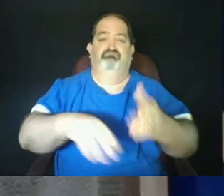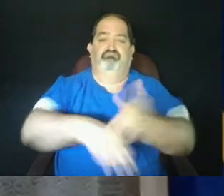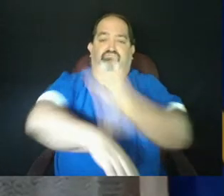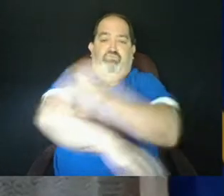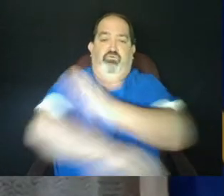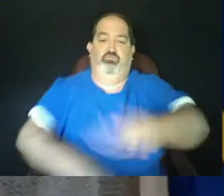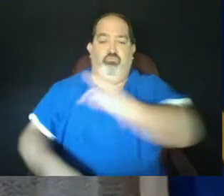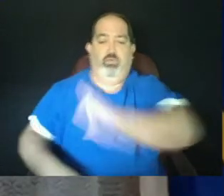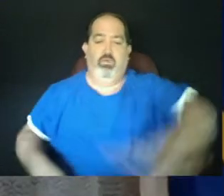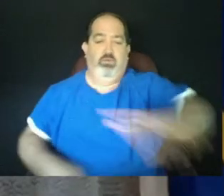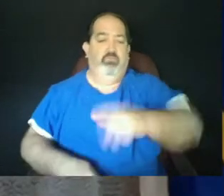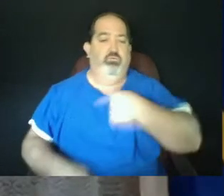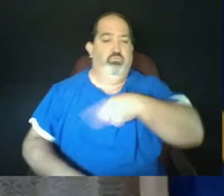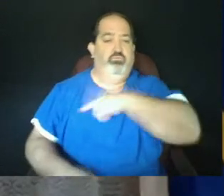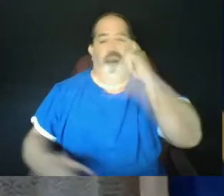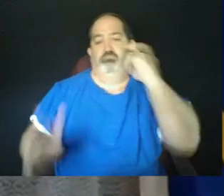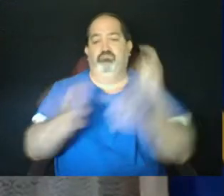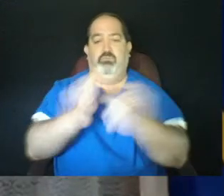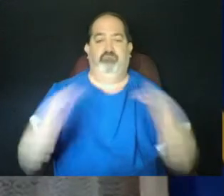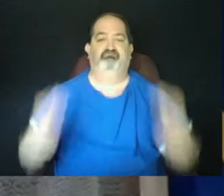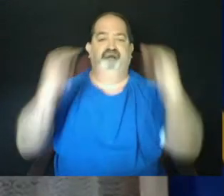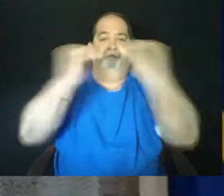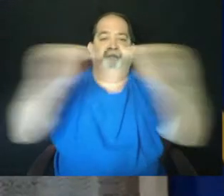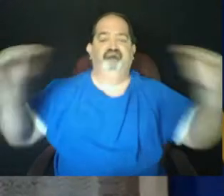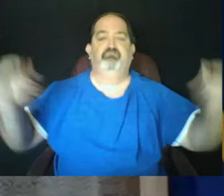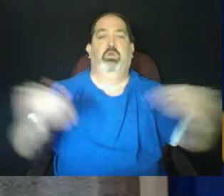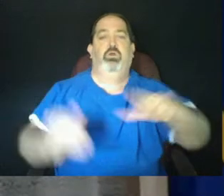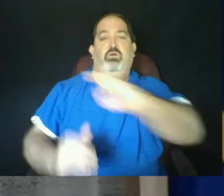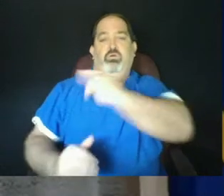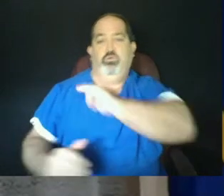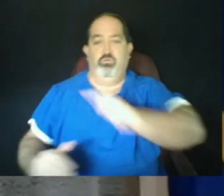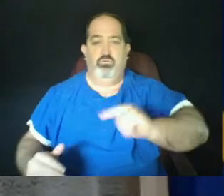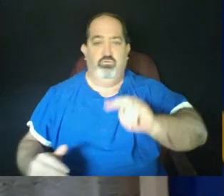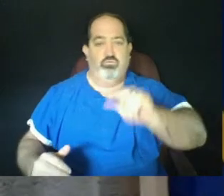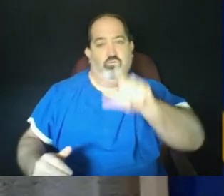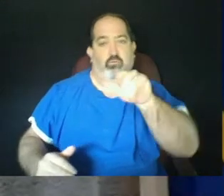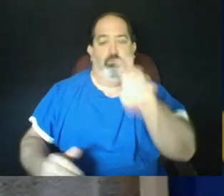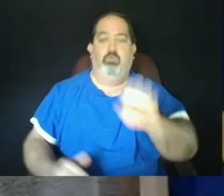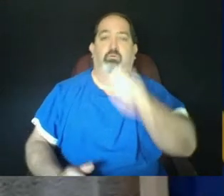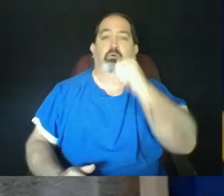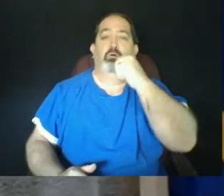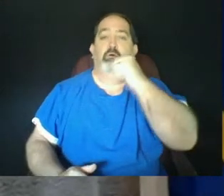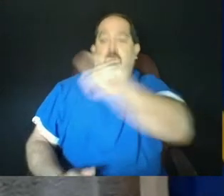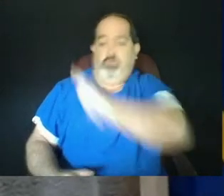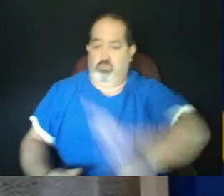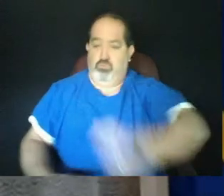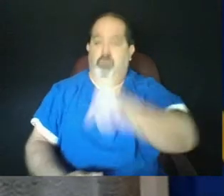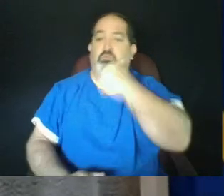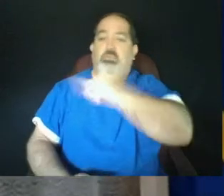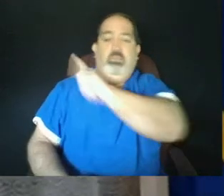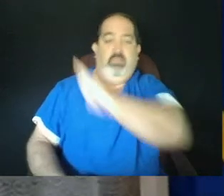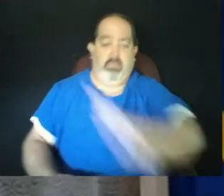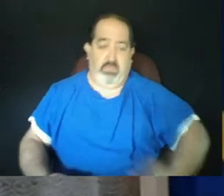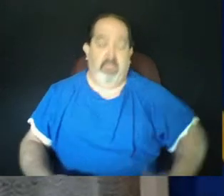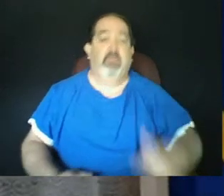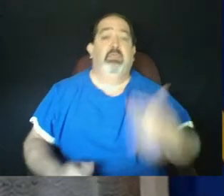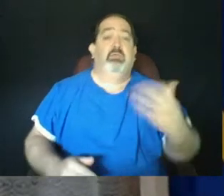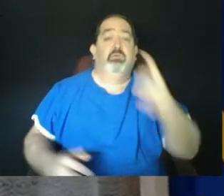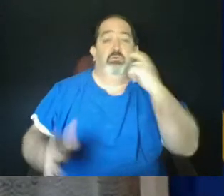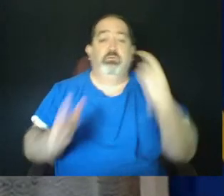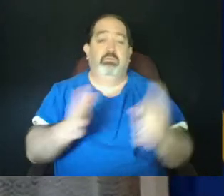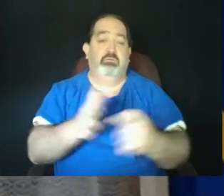lord, lady, or noble of our realm, and award them arms. Therefore do we, Alexander and Tahira,